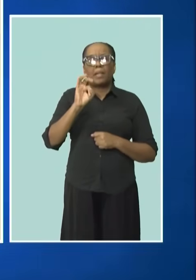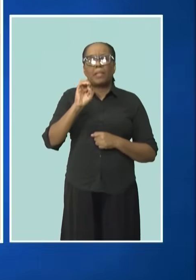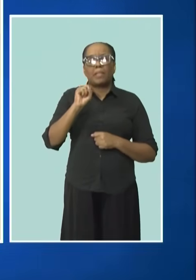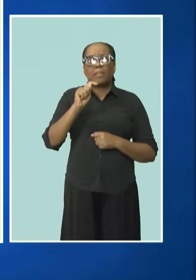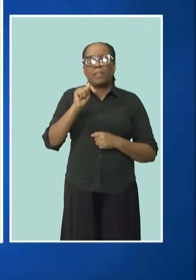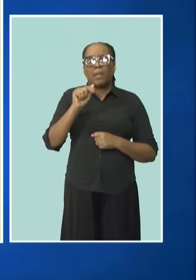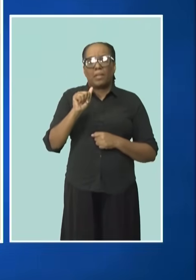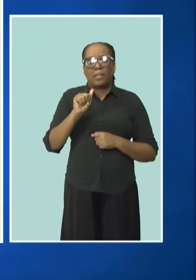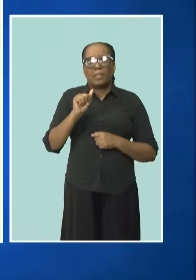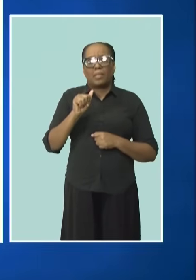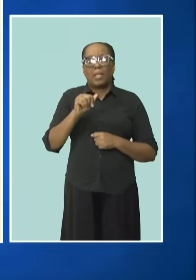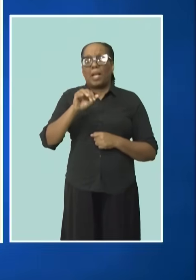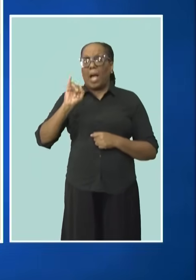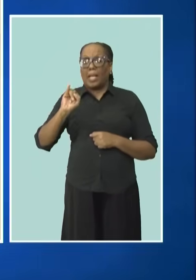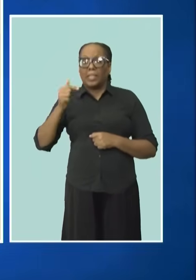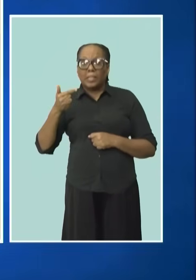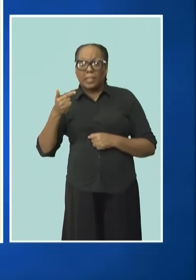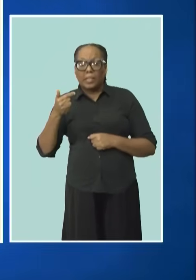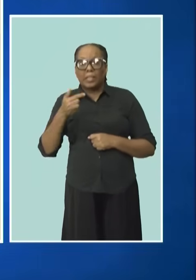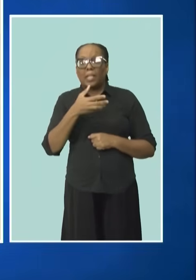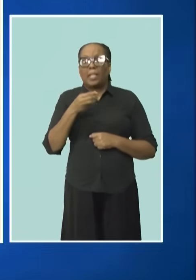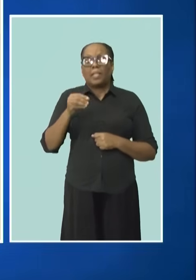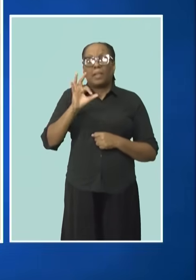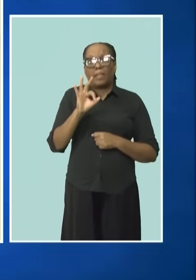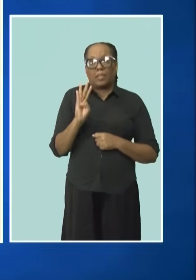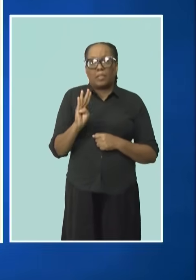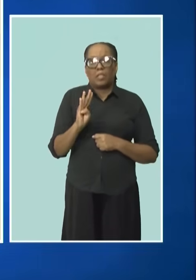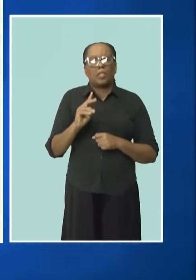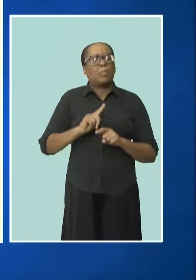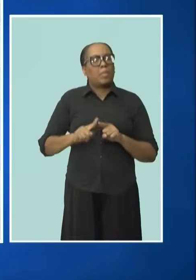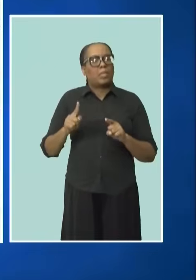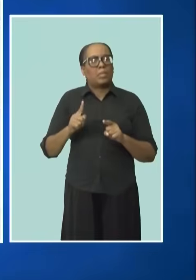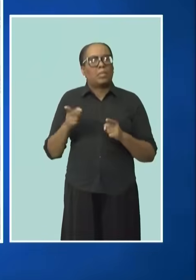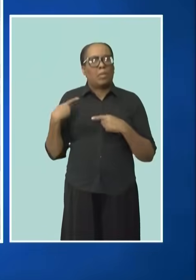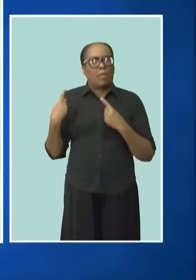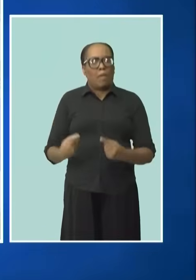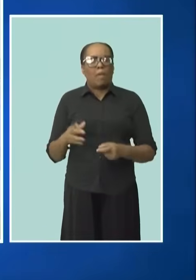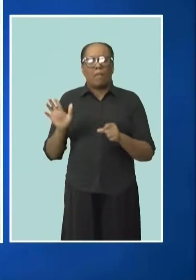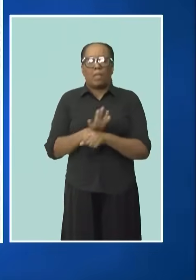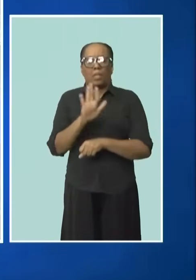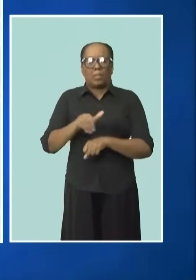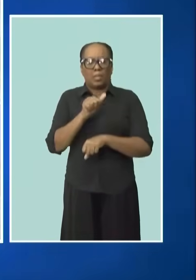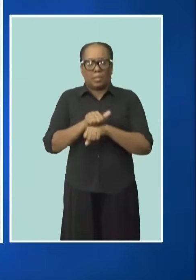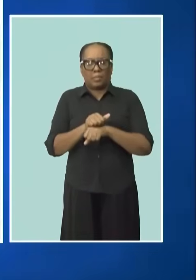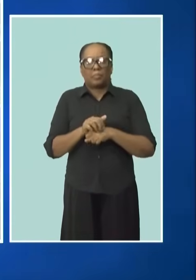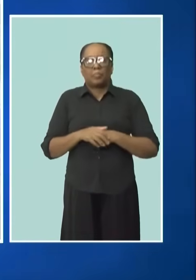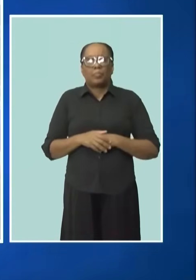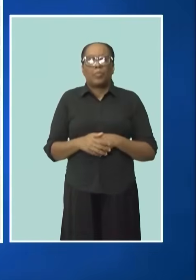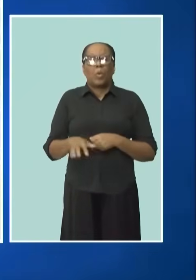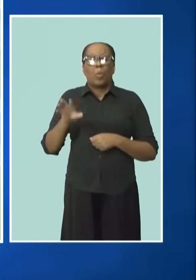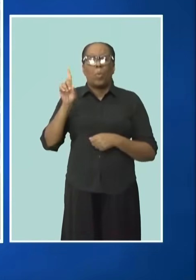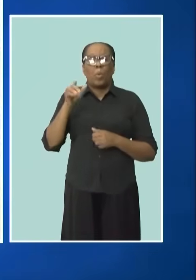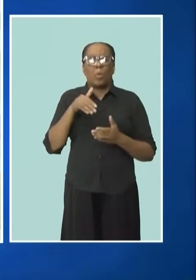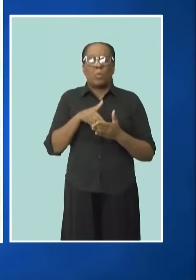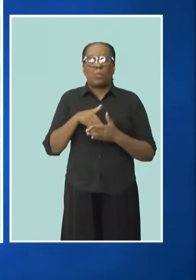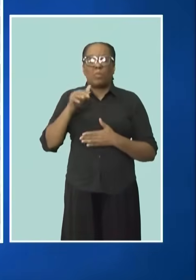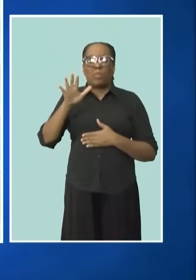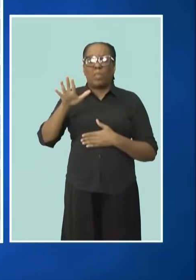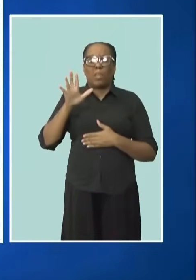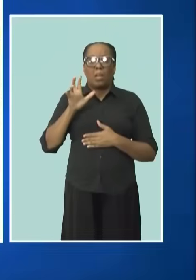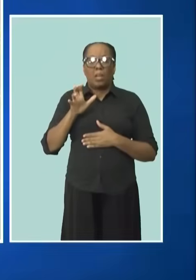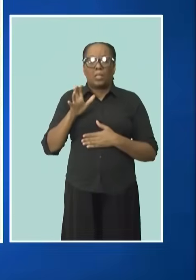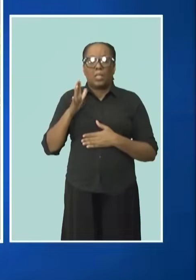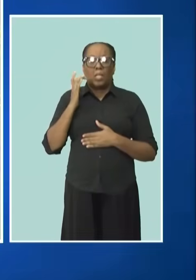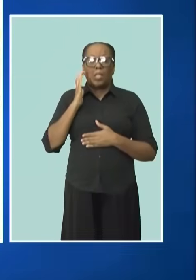because the hotels, they're telling you, we are fully booked for that period. While 1,500 hotel rooms on the southern corridor are